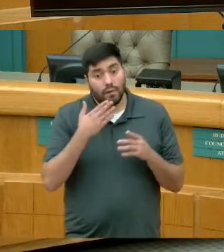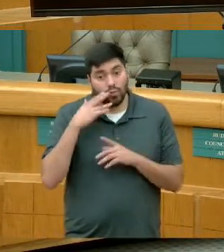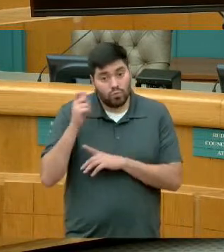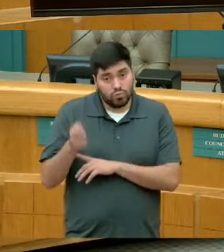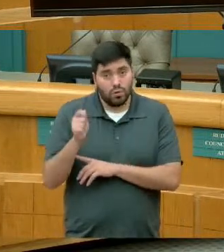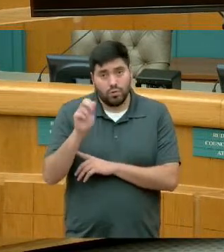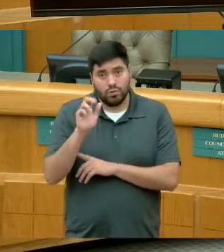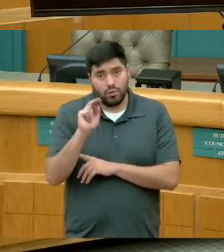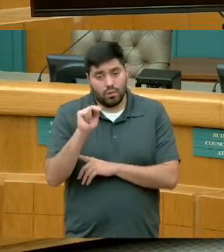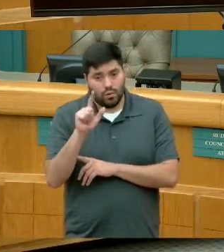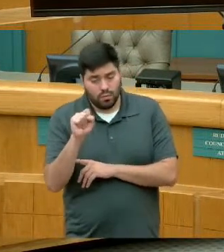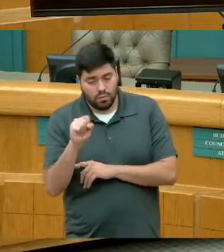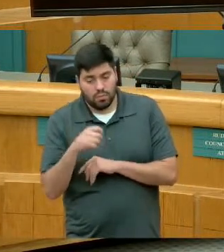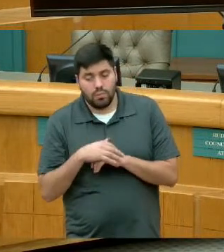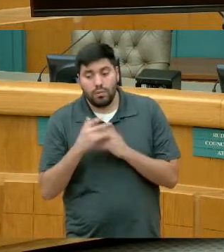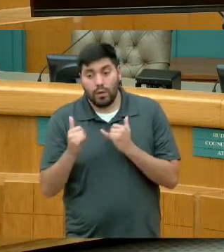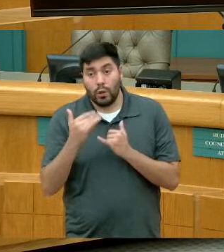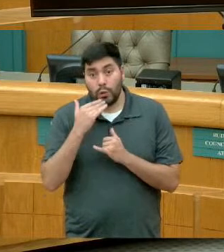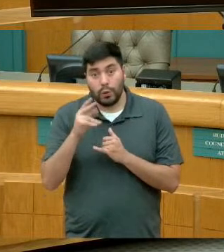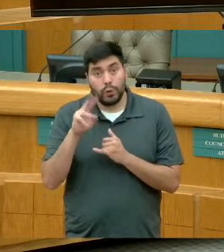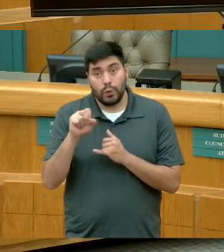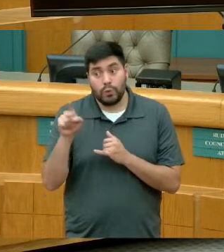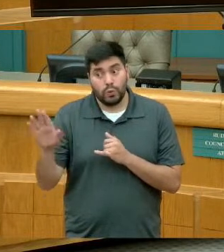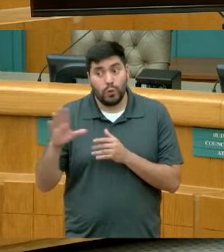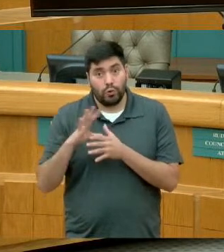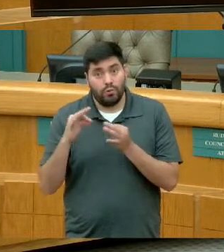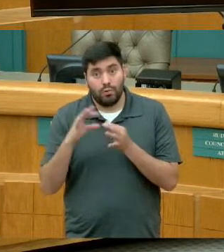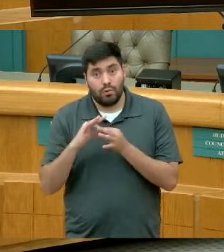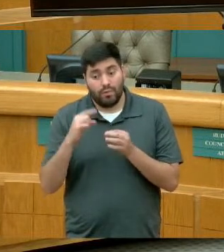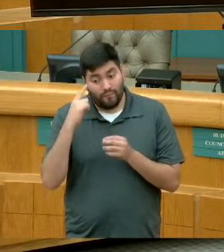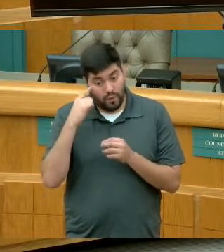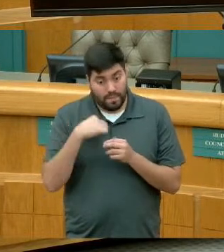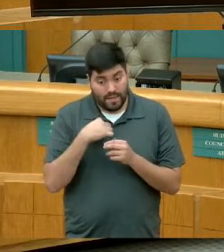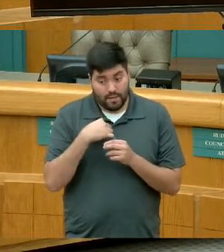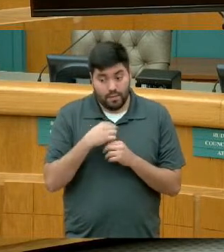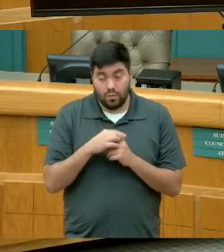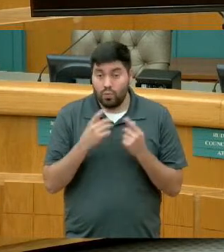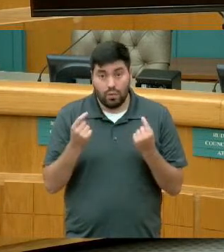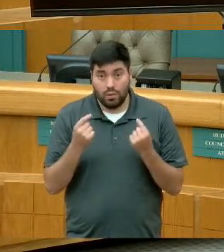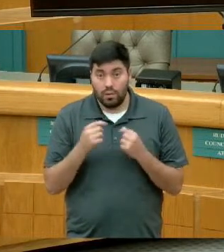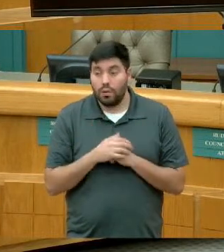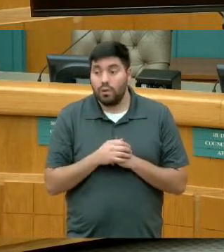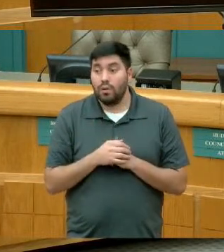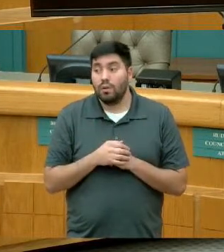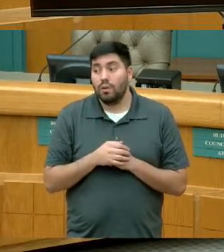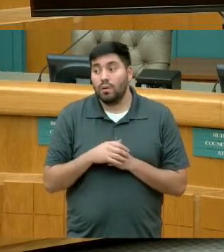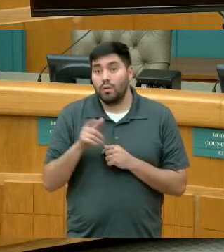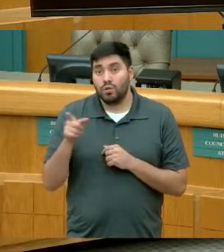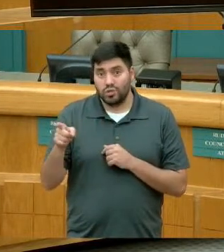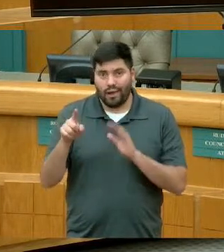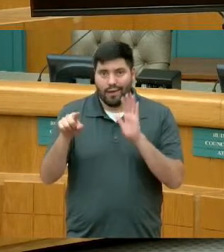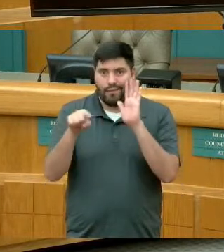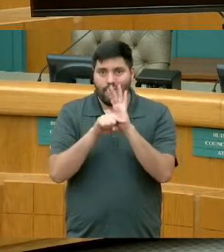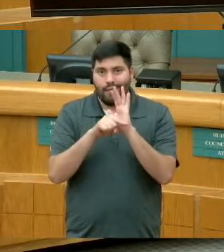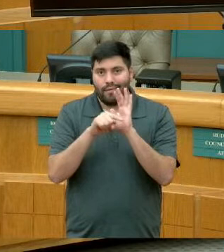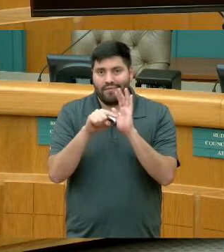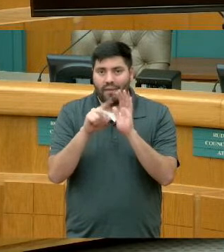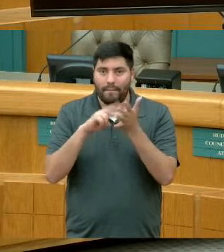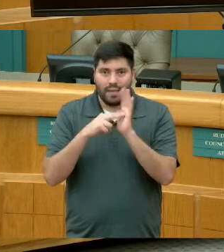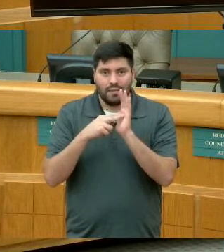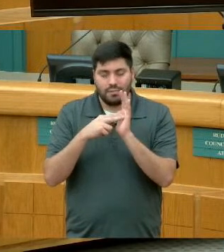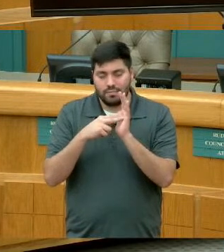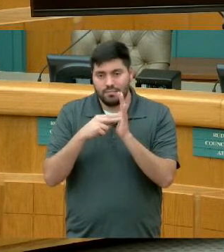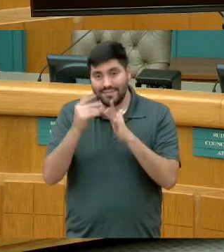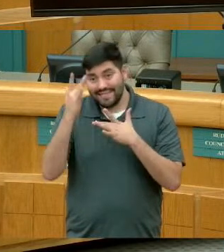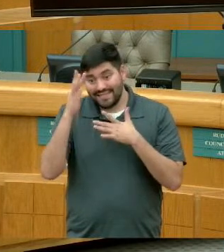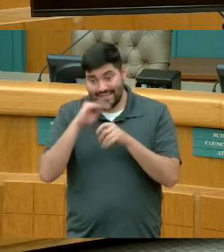Thank you, Judge. The good news out of her comments to me and the public today was that she got negative results